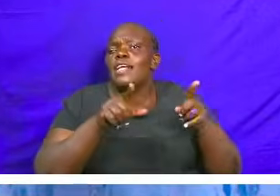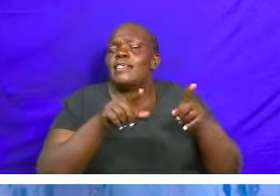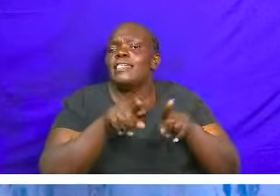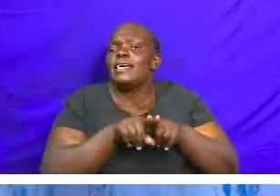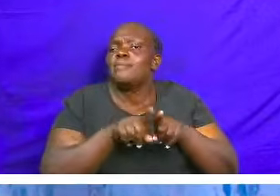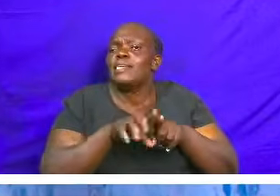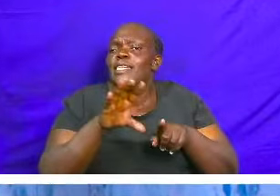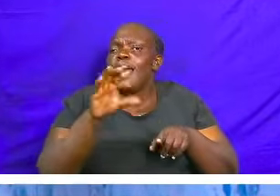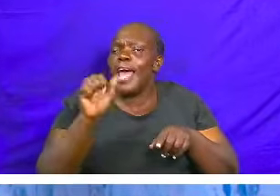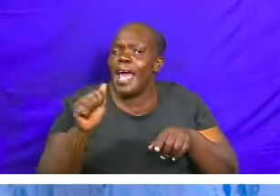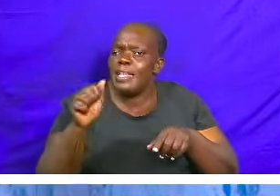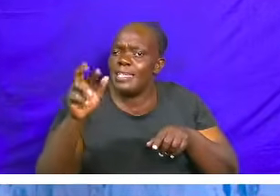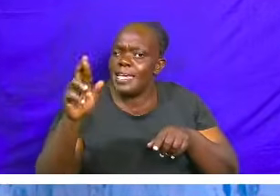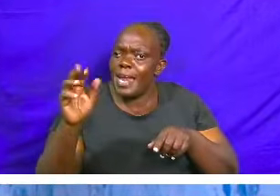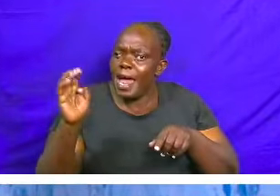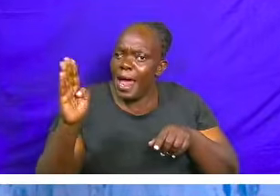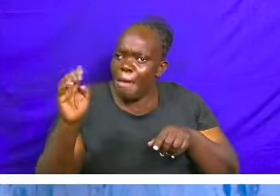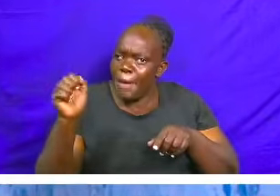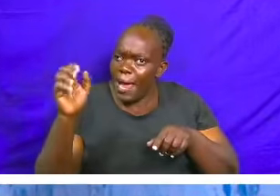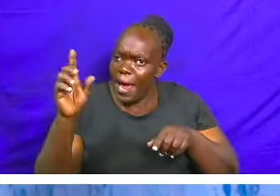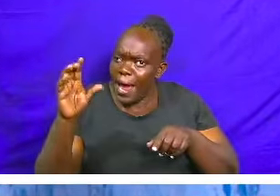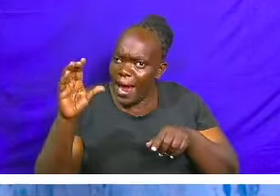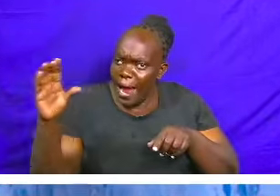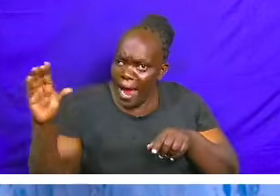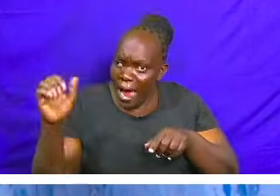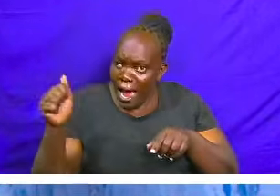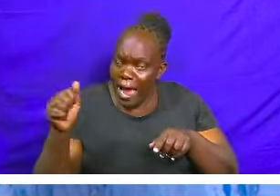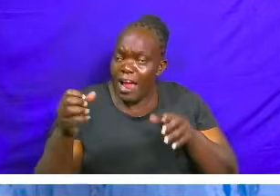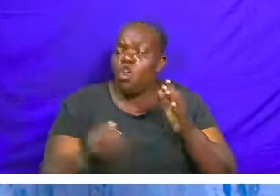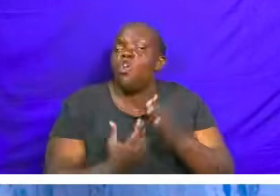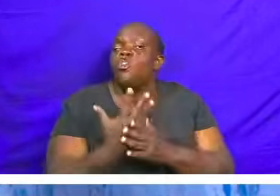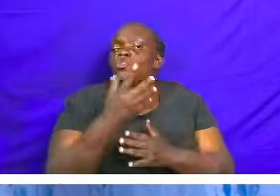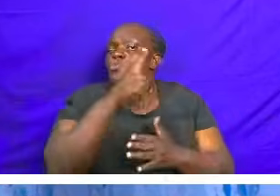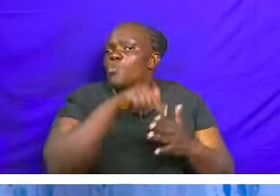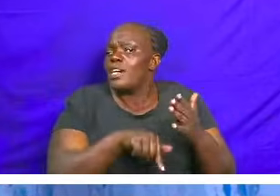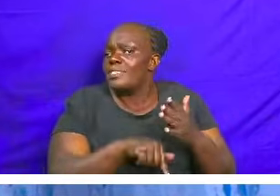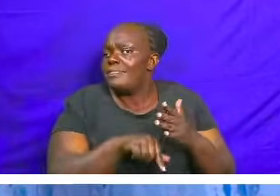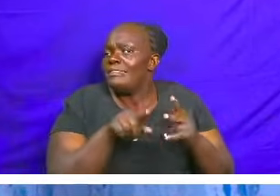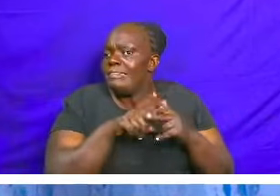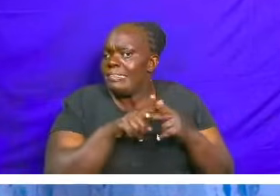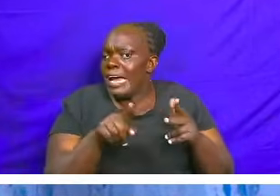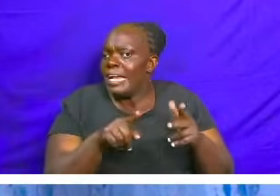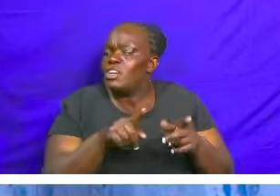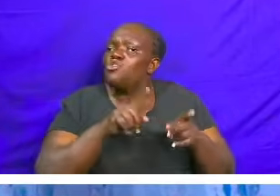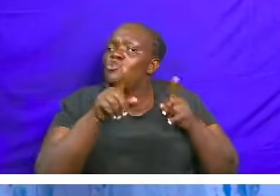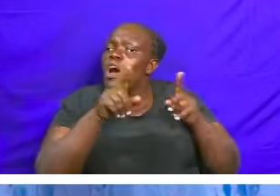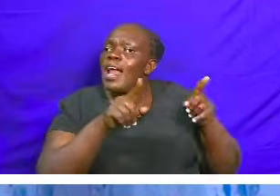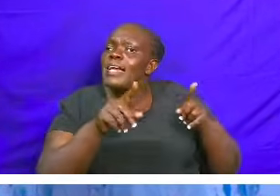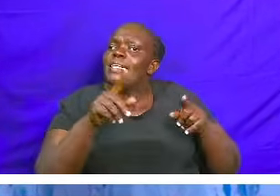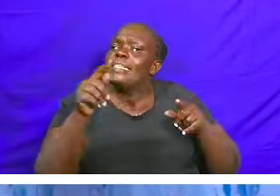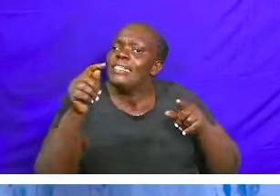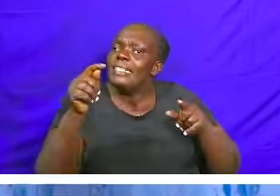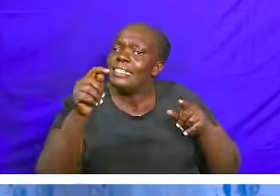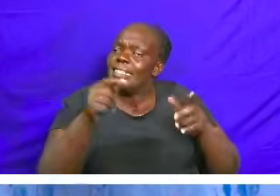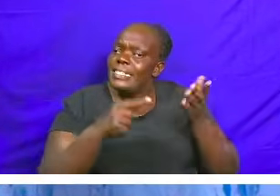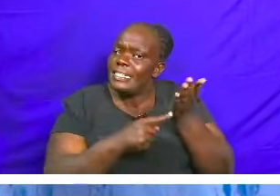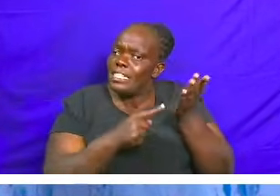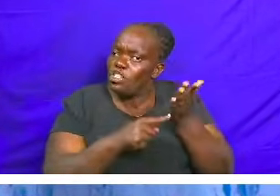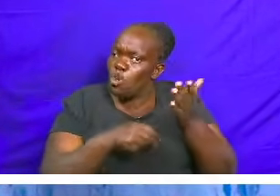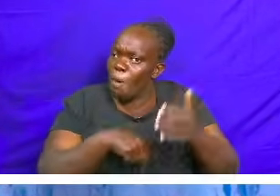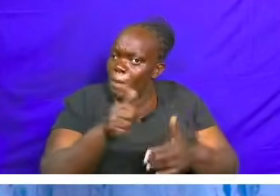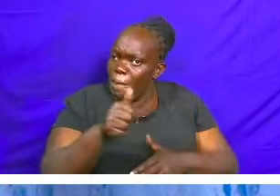Secretary Rebecca Miano, has launched a Tourist Tap, a digital payment